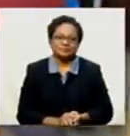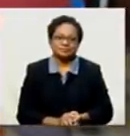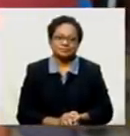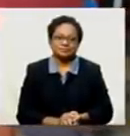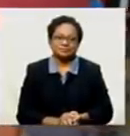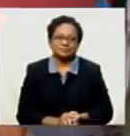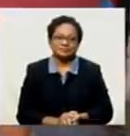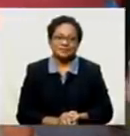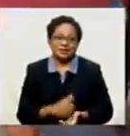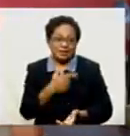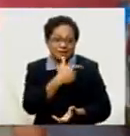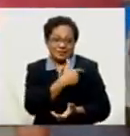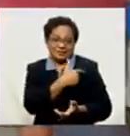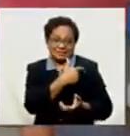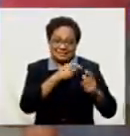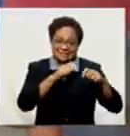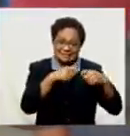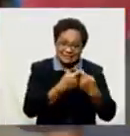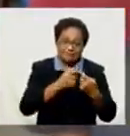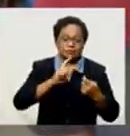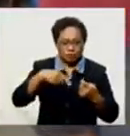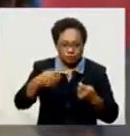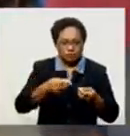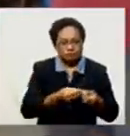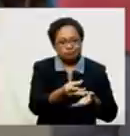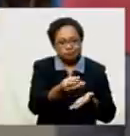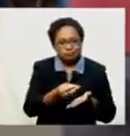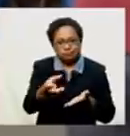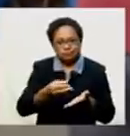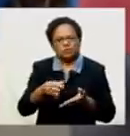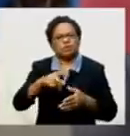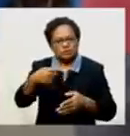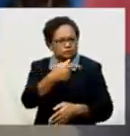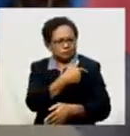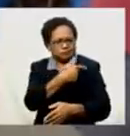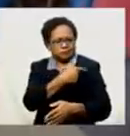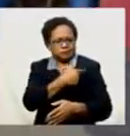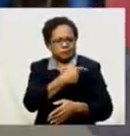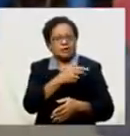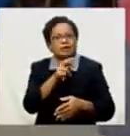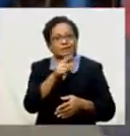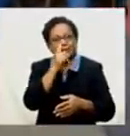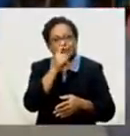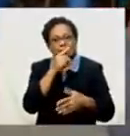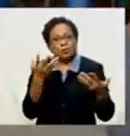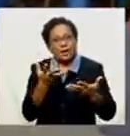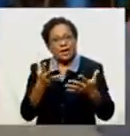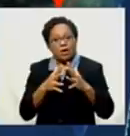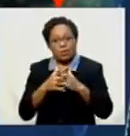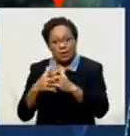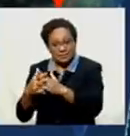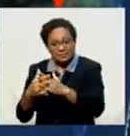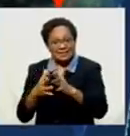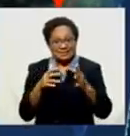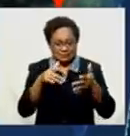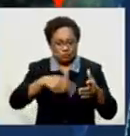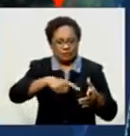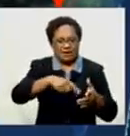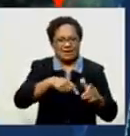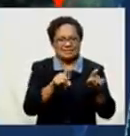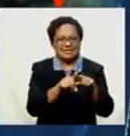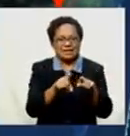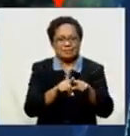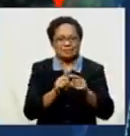The vaccination teams continue to roll out the first and second dose of the vaccine in parts of the Central and Western Division. Just coming forth